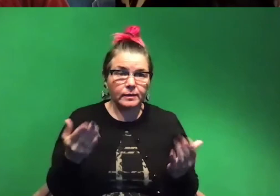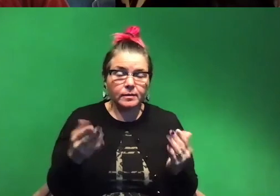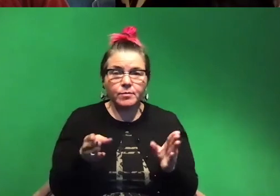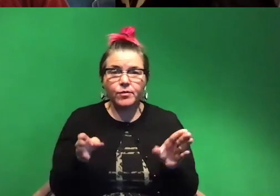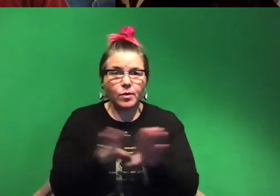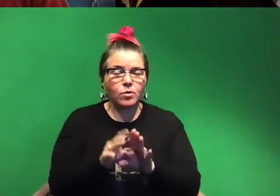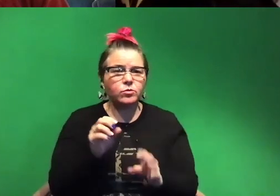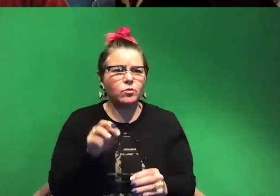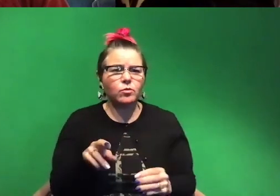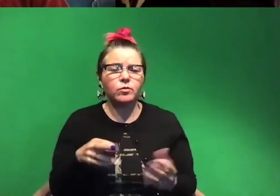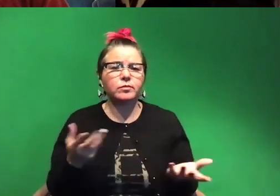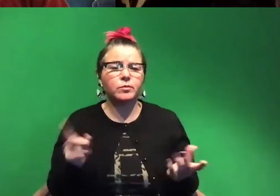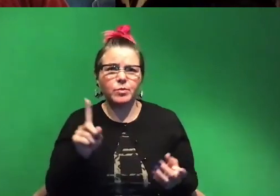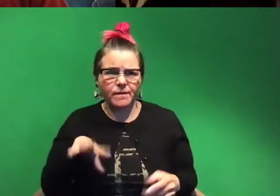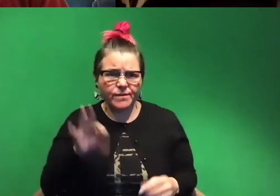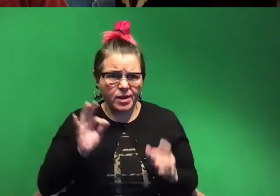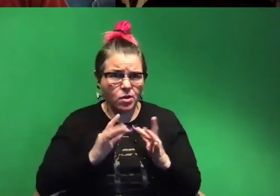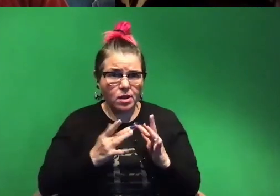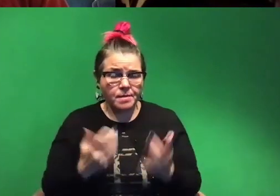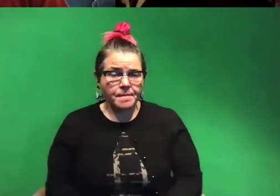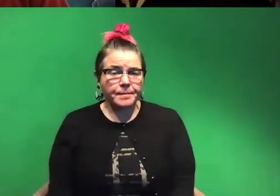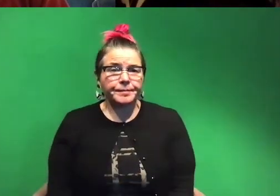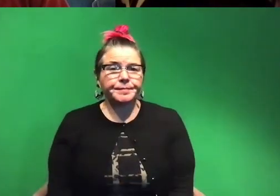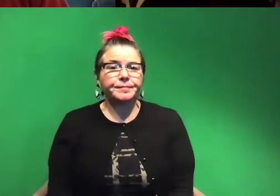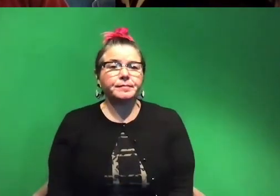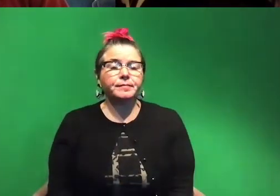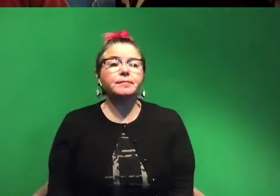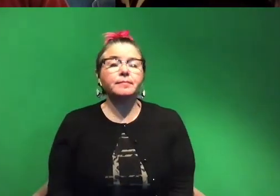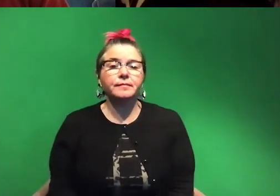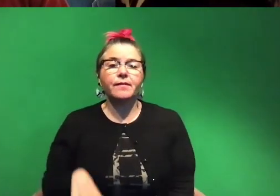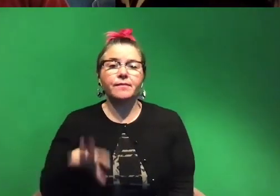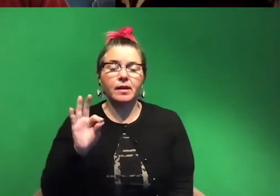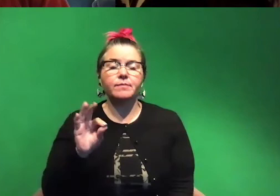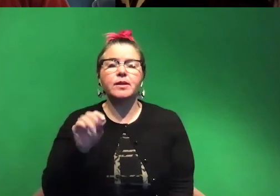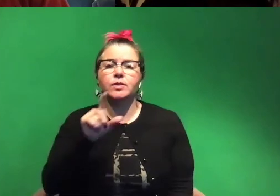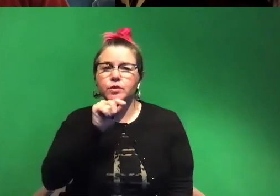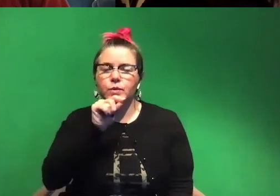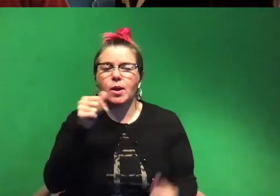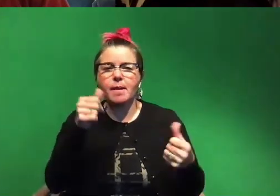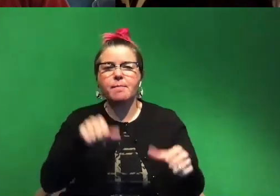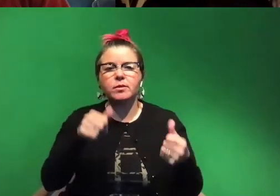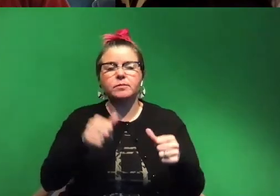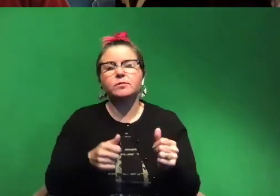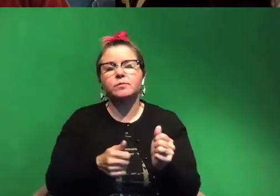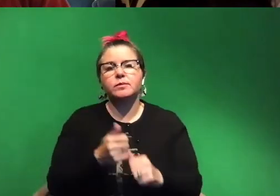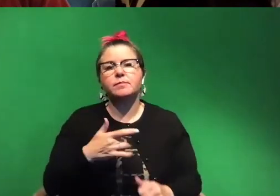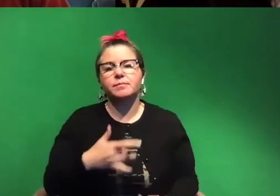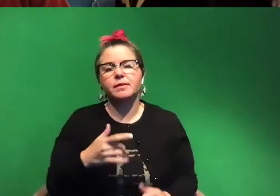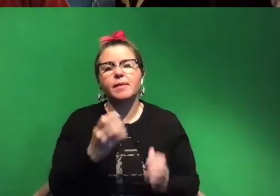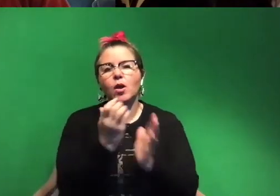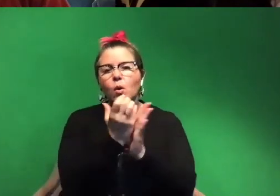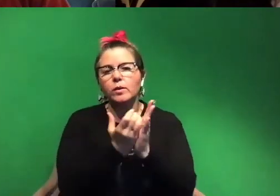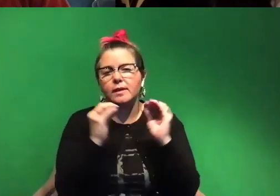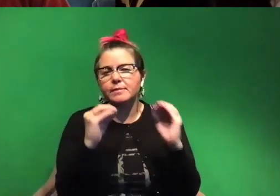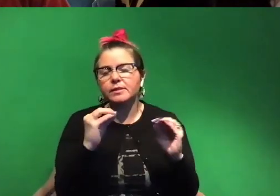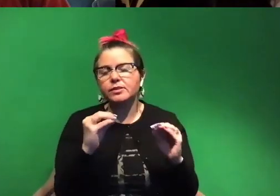or places we can find you on social media? Yeah, you can find me on Twitter. I post mostly just about the courses that I'm teaching